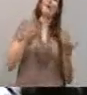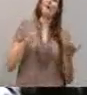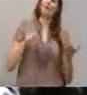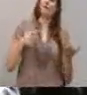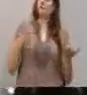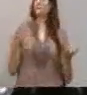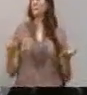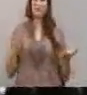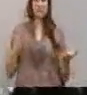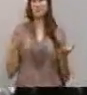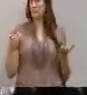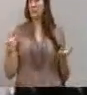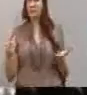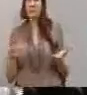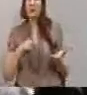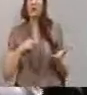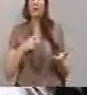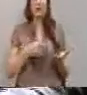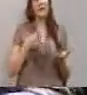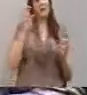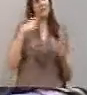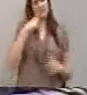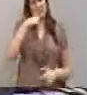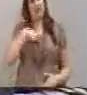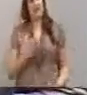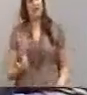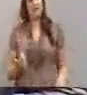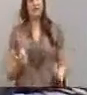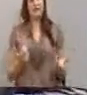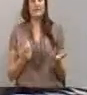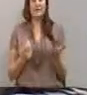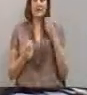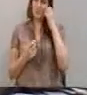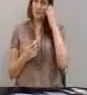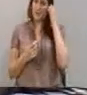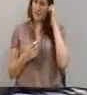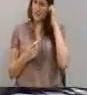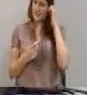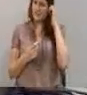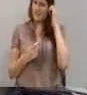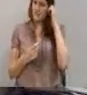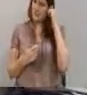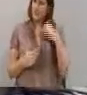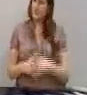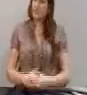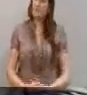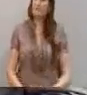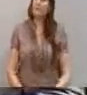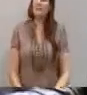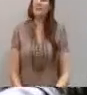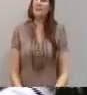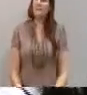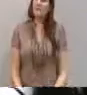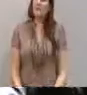such. I don't want to ridicule what we are doing here. I think it's important that we discuss it. But for